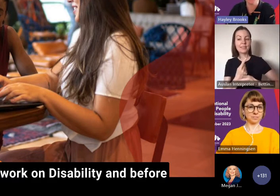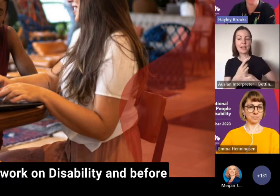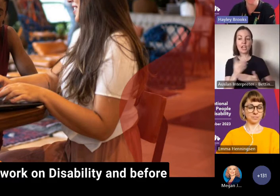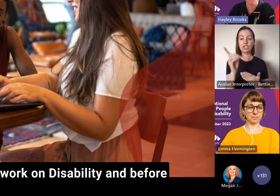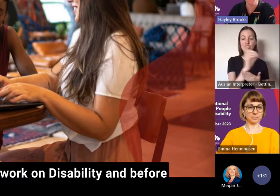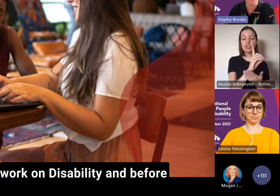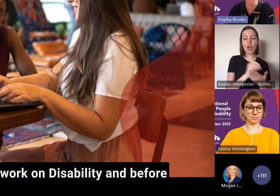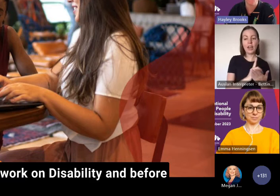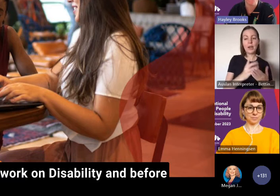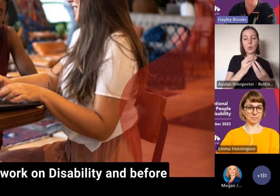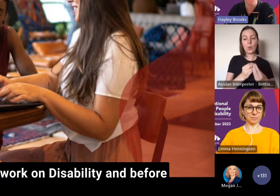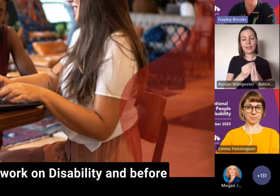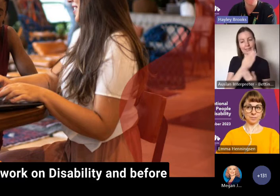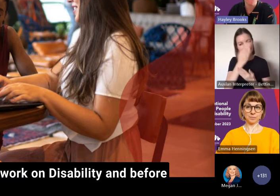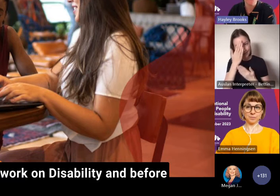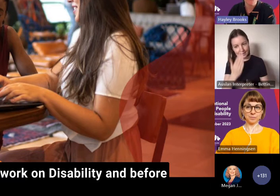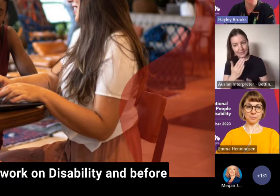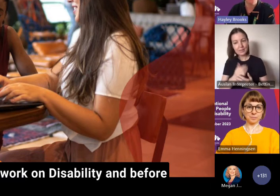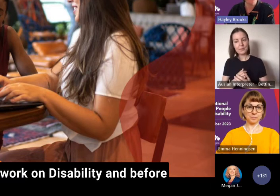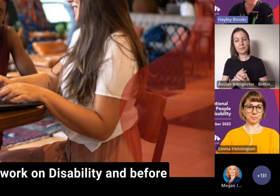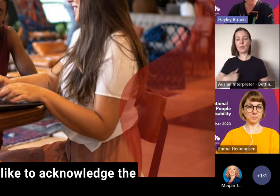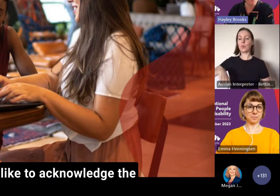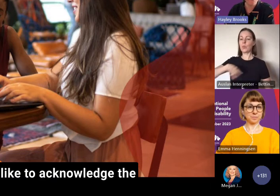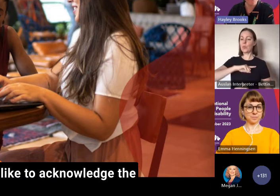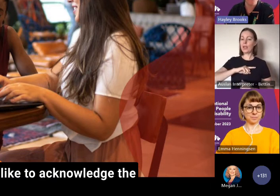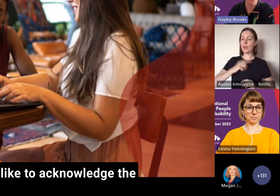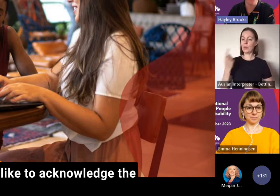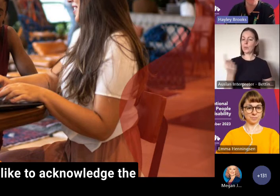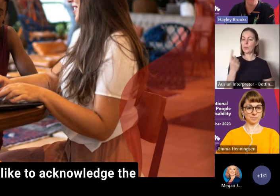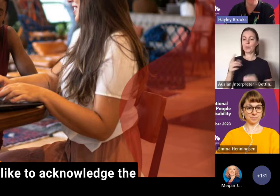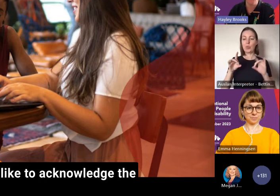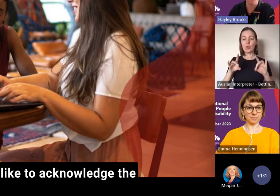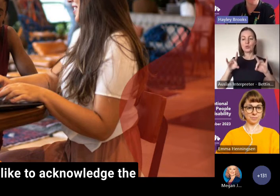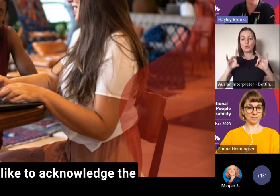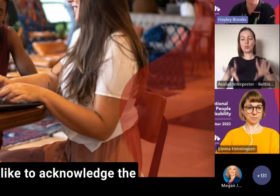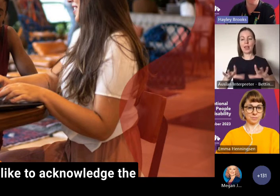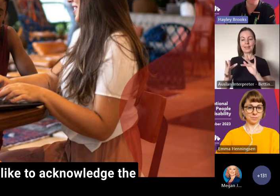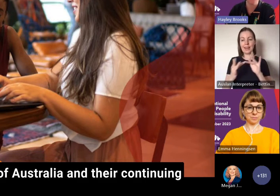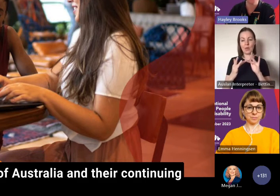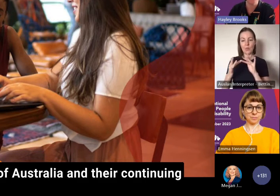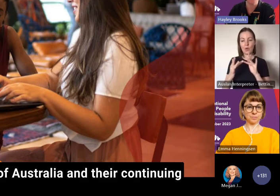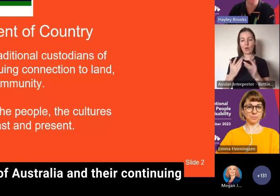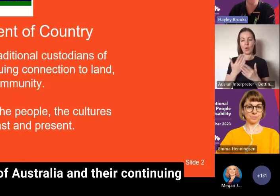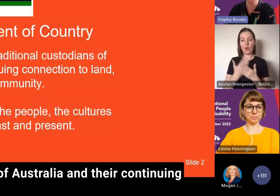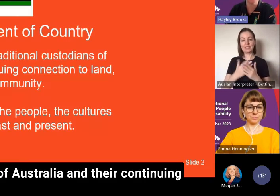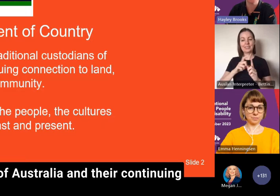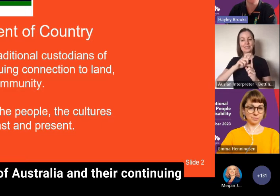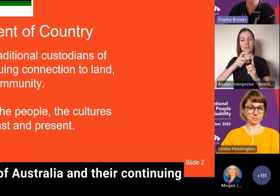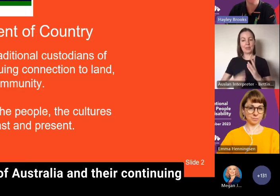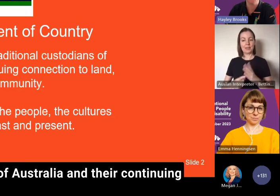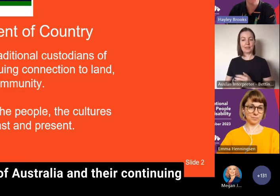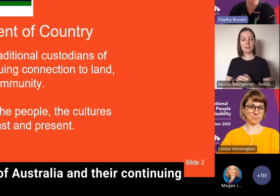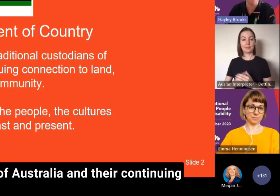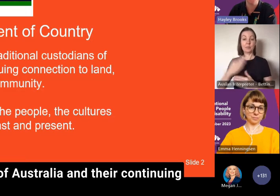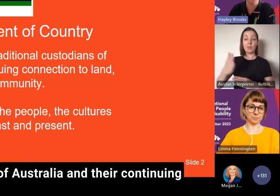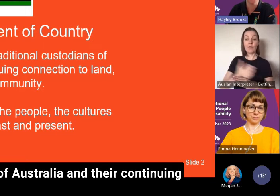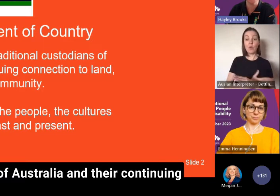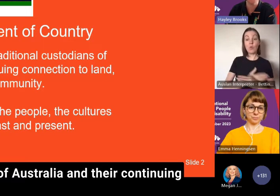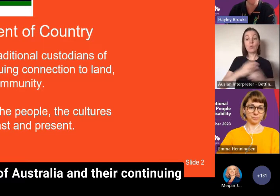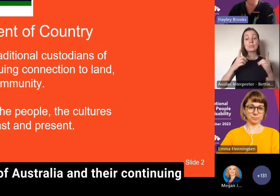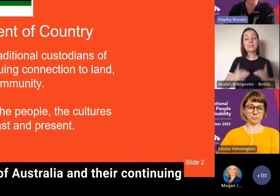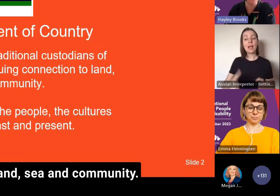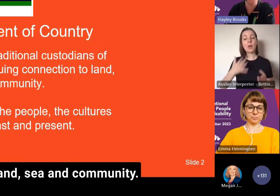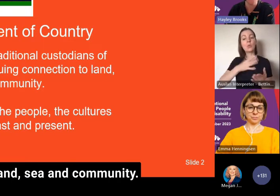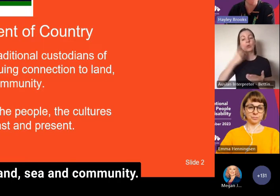Australian Network on Disability, and before we begin, we'd like to acknowledge the traditional custodians of Australia and